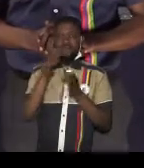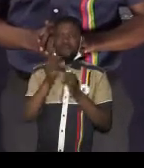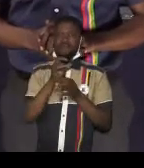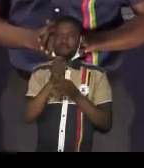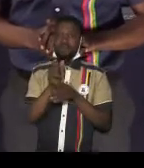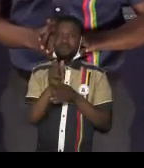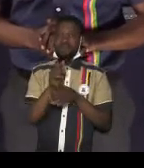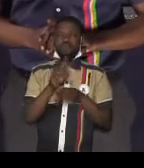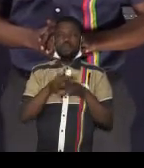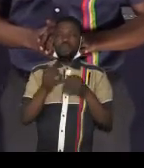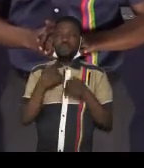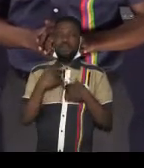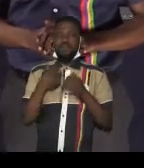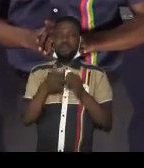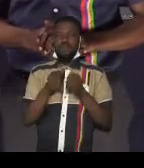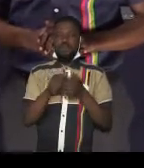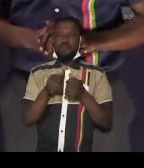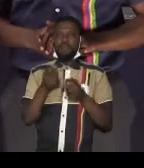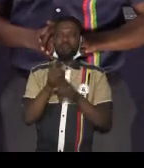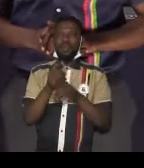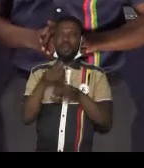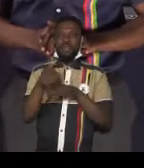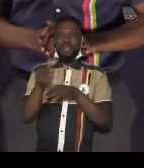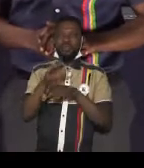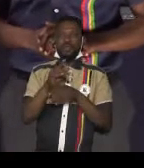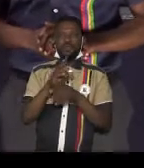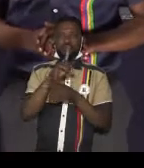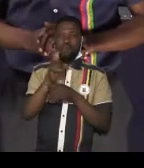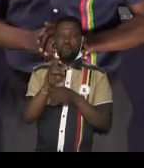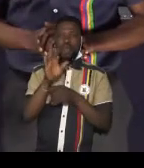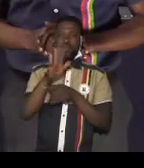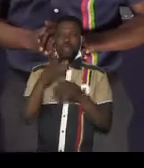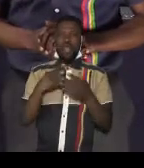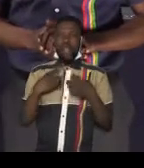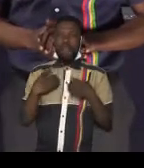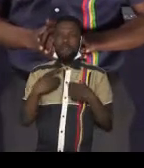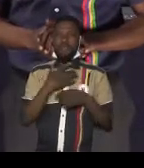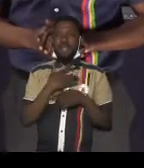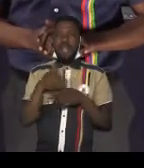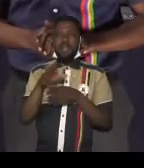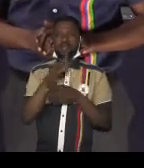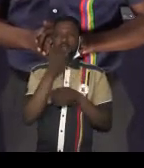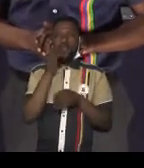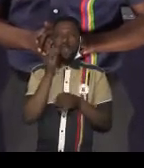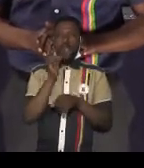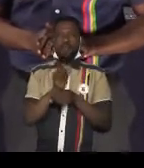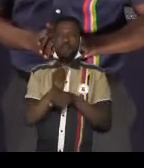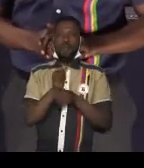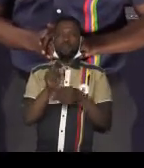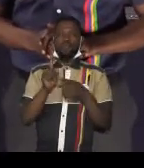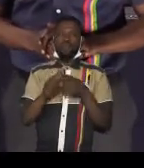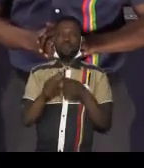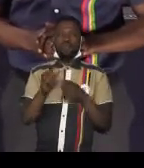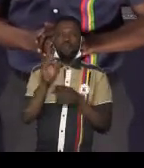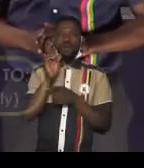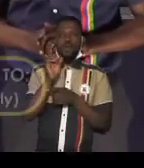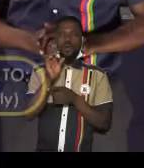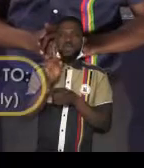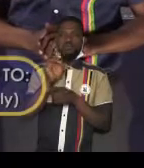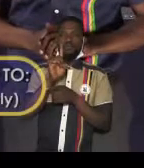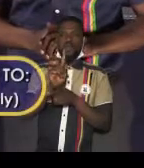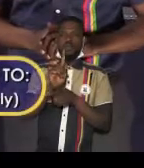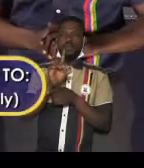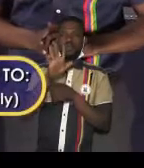not, you don't have a problem. Just send your questions, your comments, and your homework to